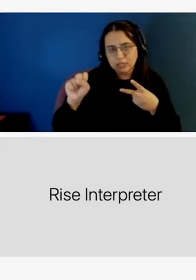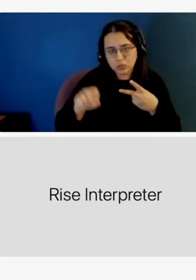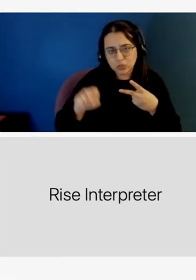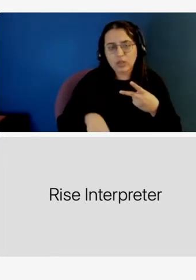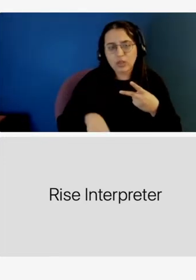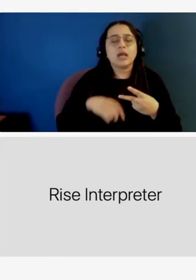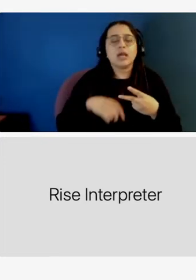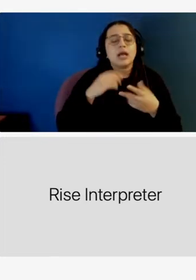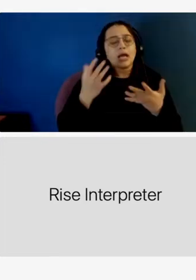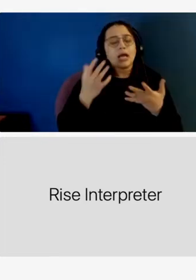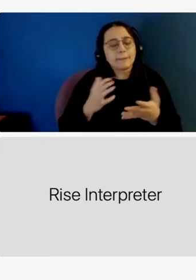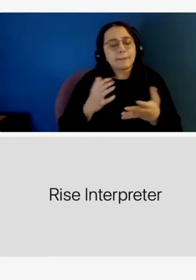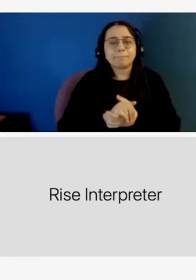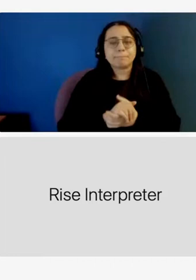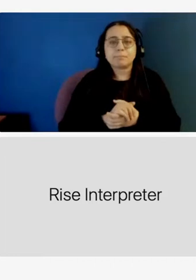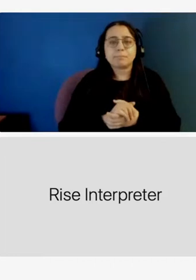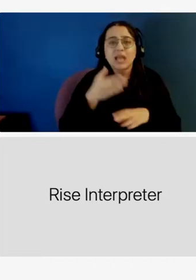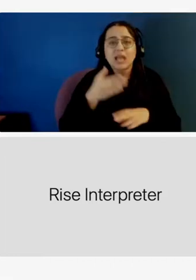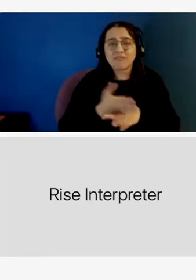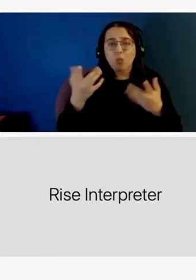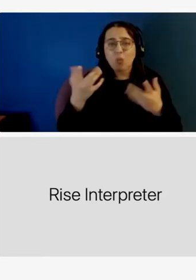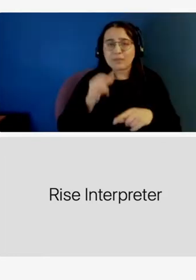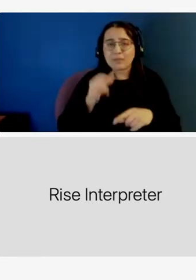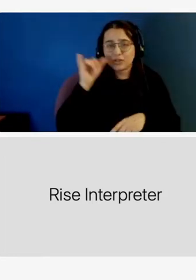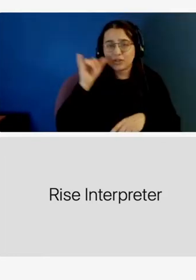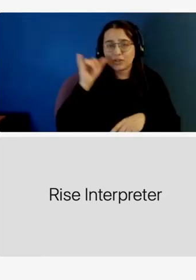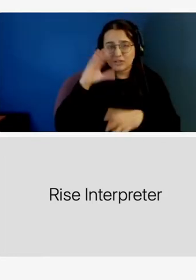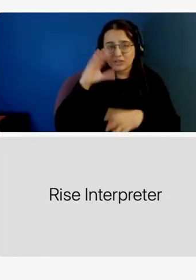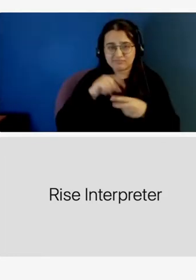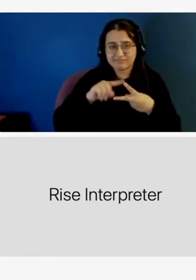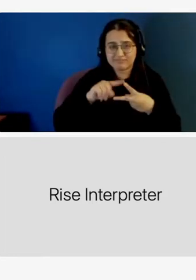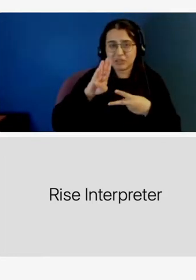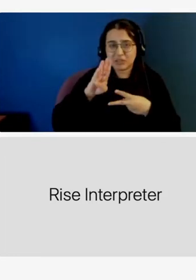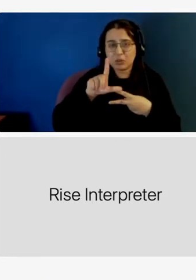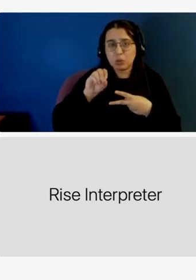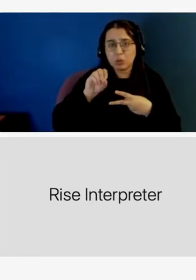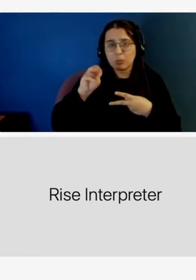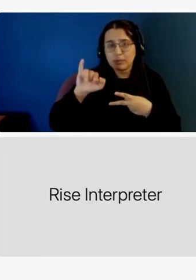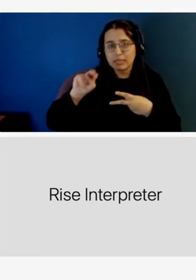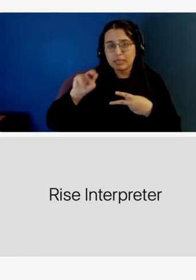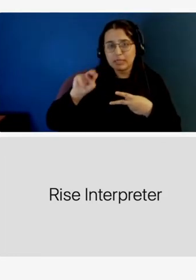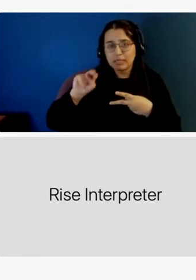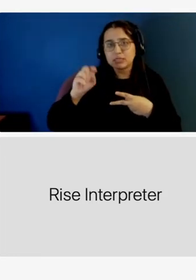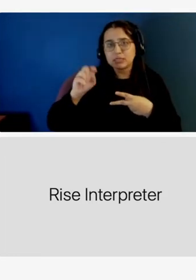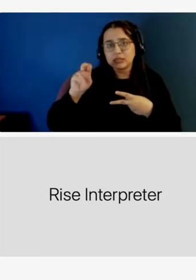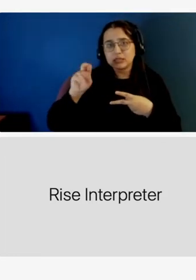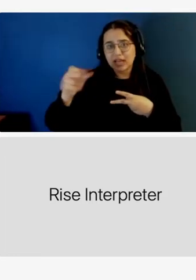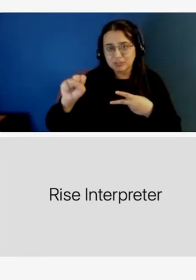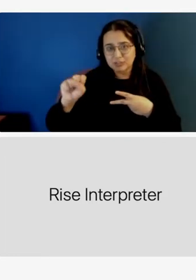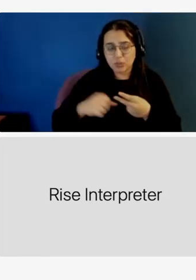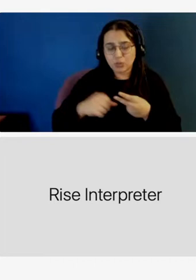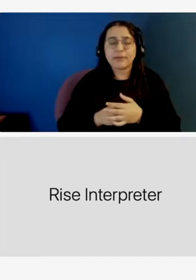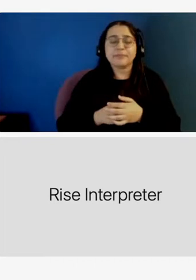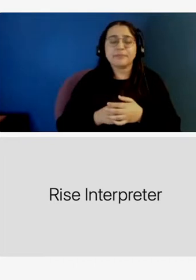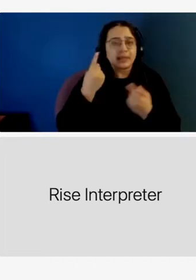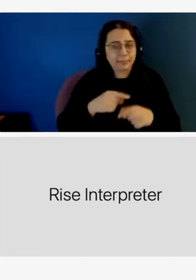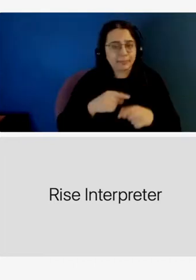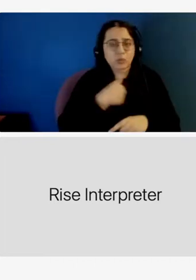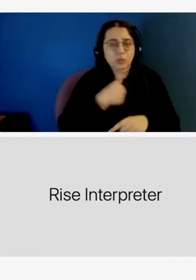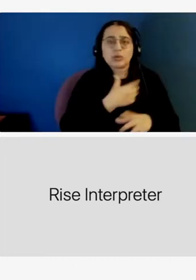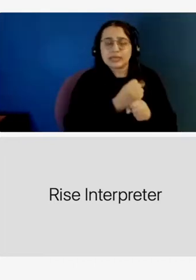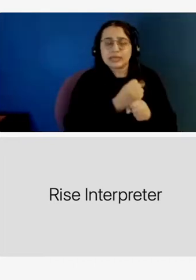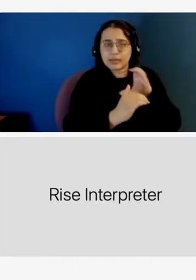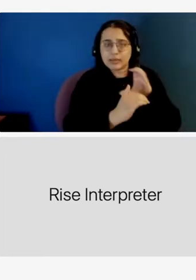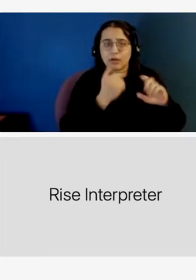After what happened yesterday at Bloomington High School, okay, I've received an email from the parent. I received a call from the